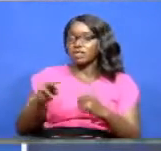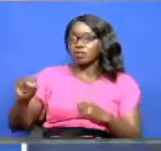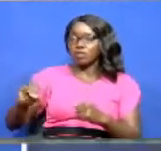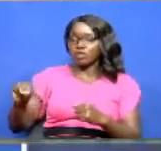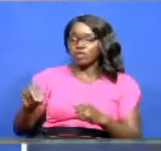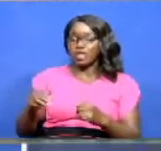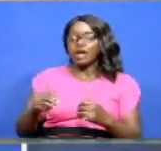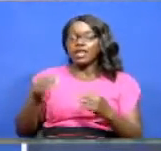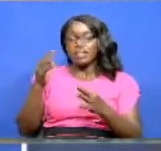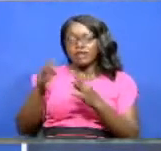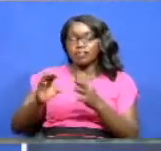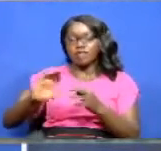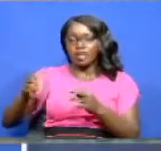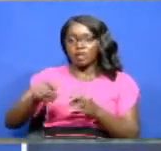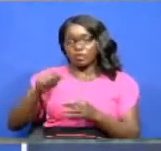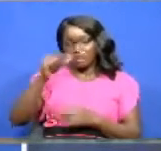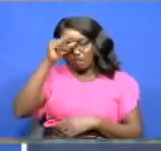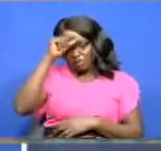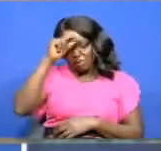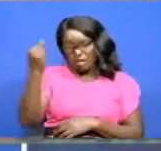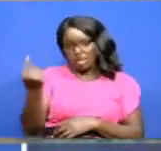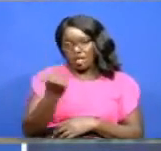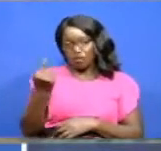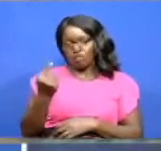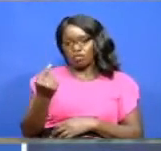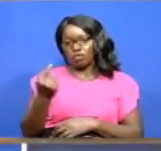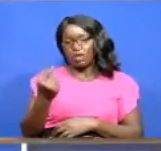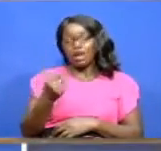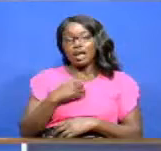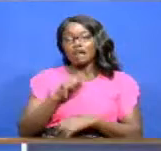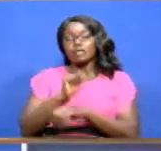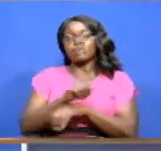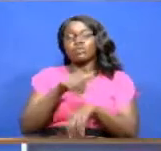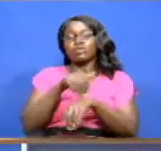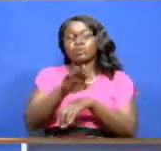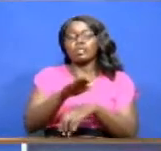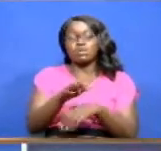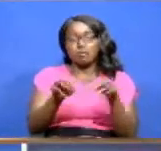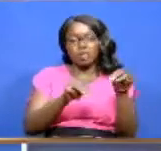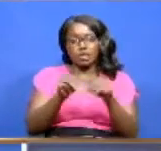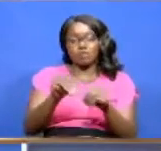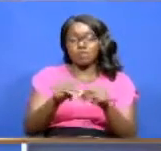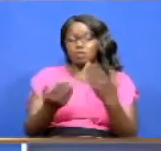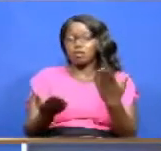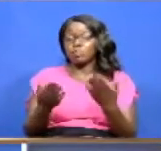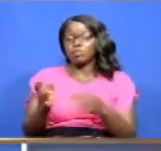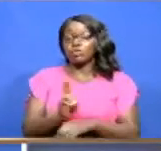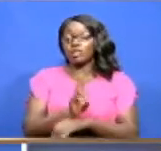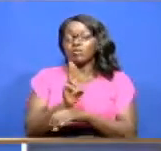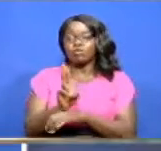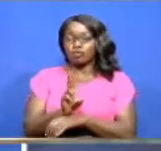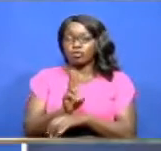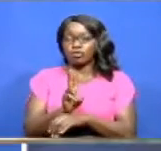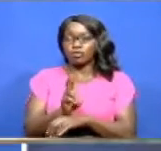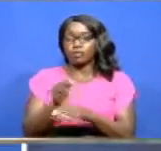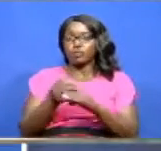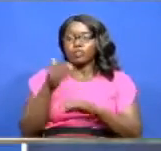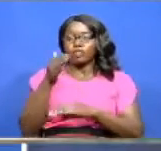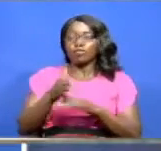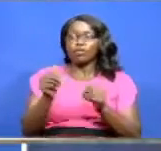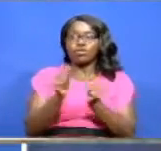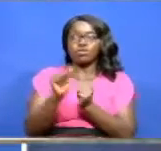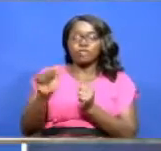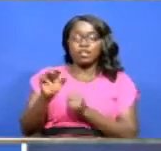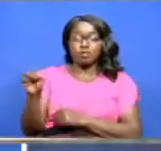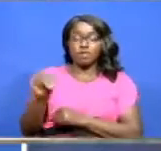alone undertaken solid waste management in the county, we would have spent over 15 million